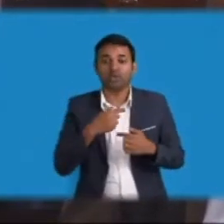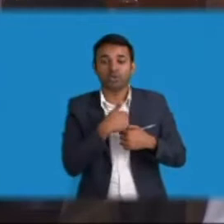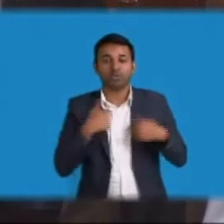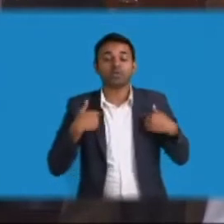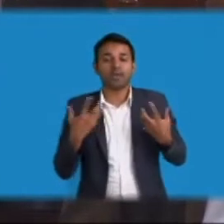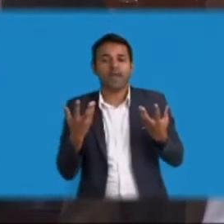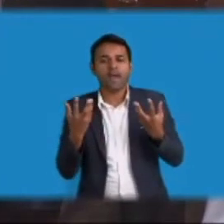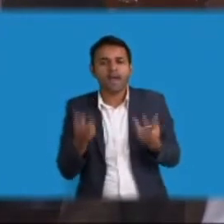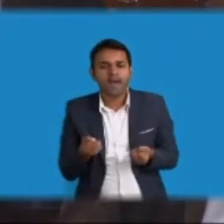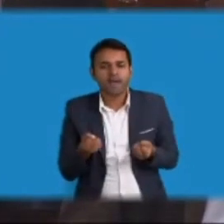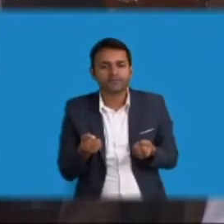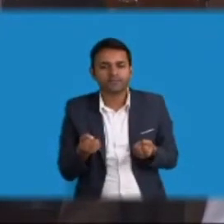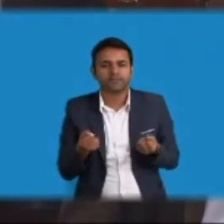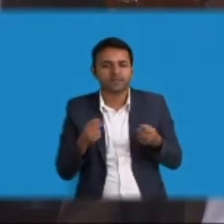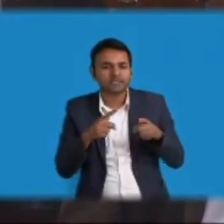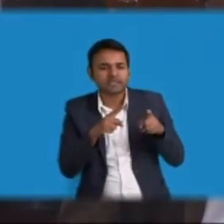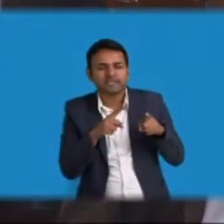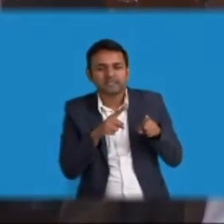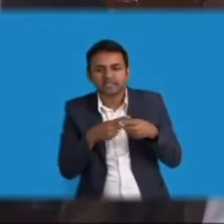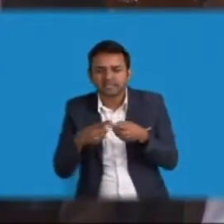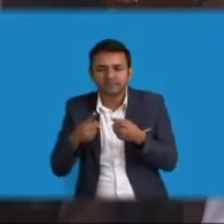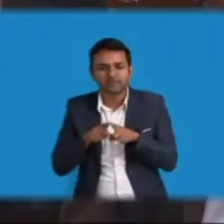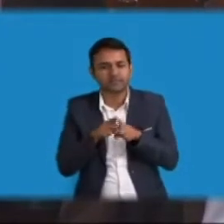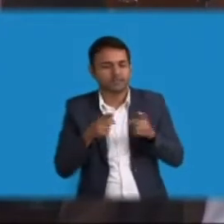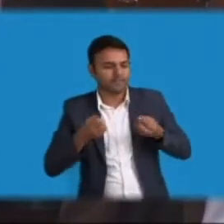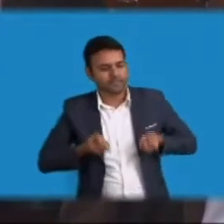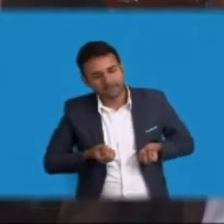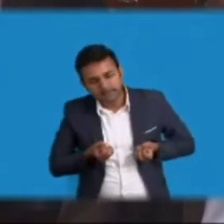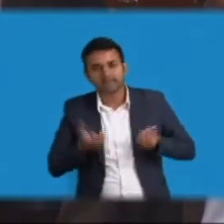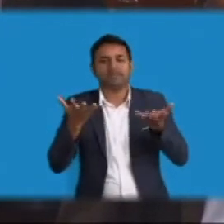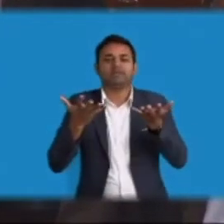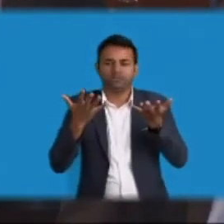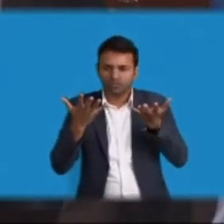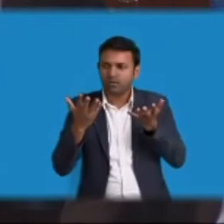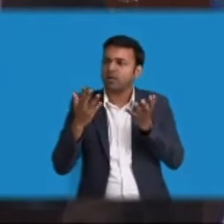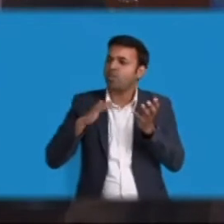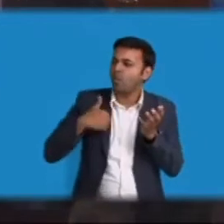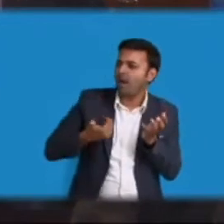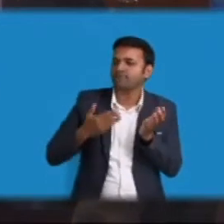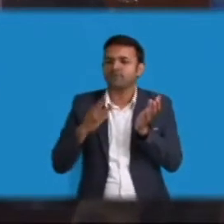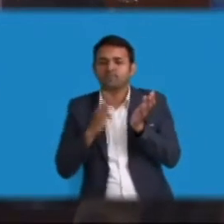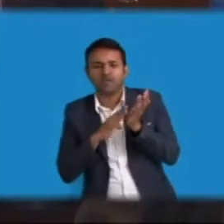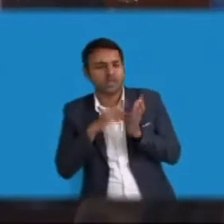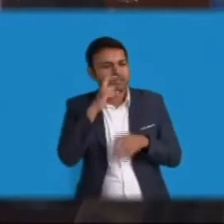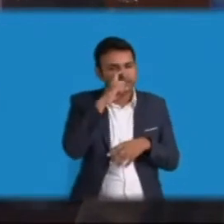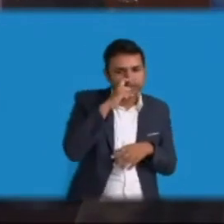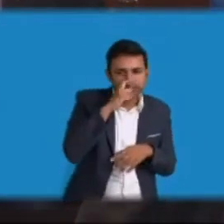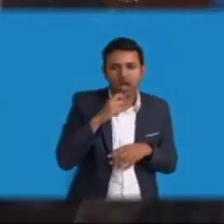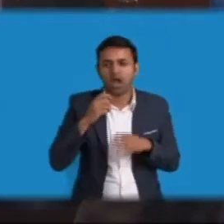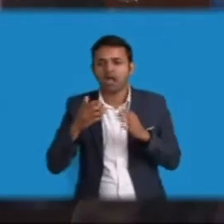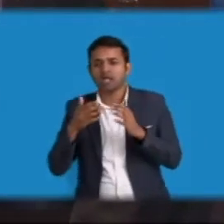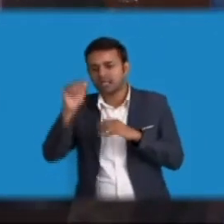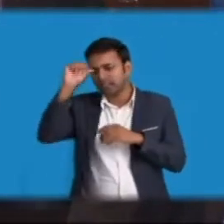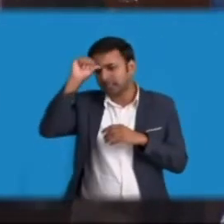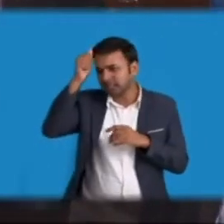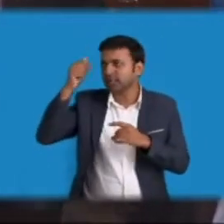the hardships and sacrifice of the mothers, wives, daughters, and sisters under the indenture as part of a larger municipal family